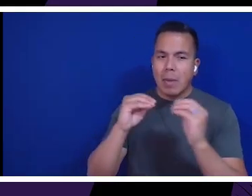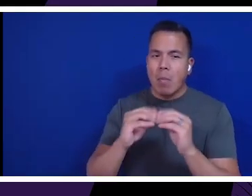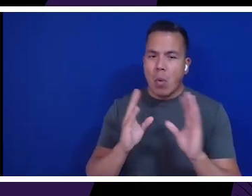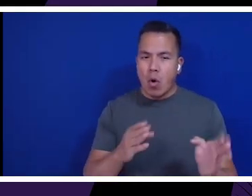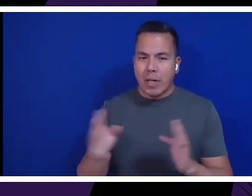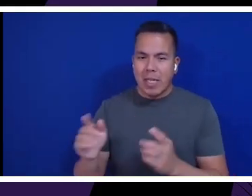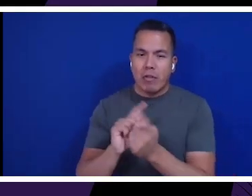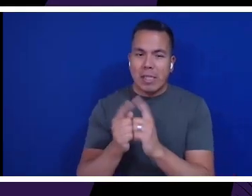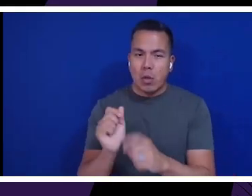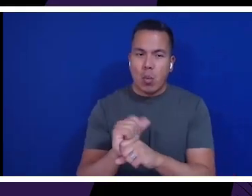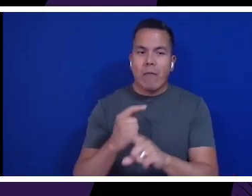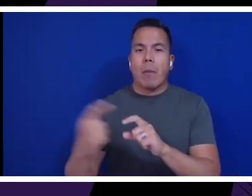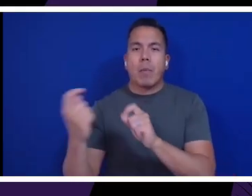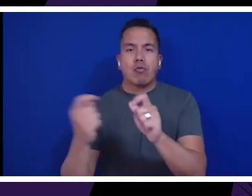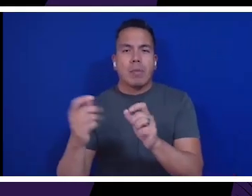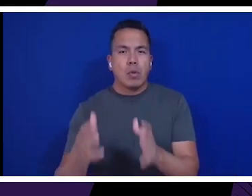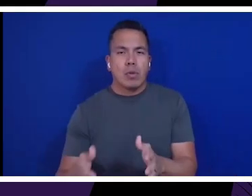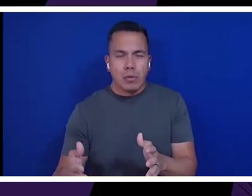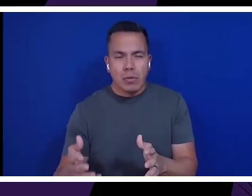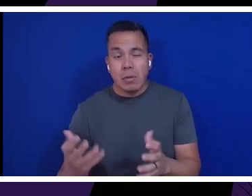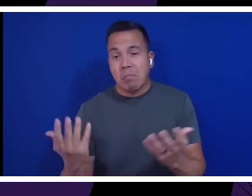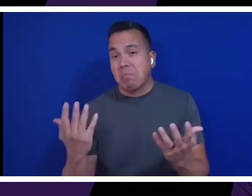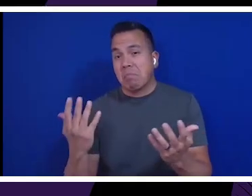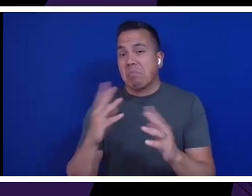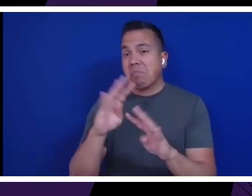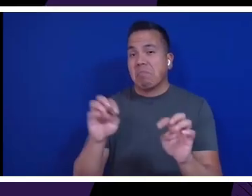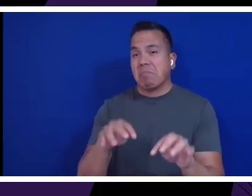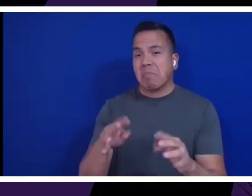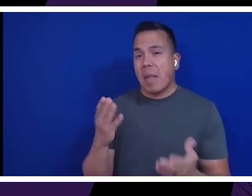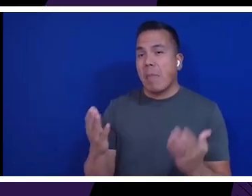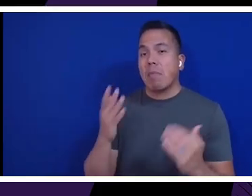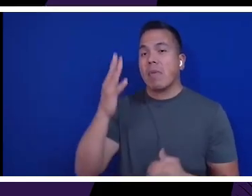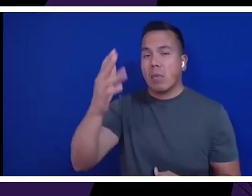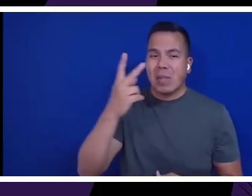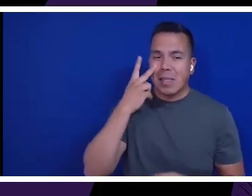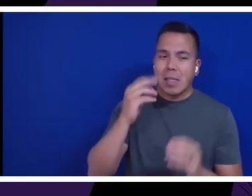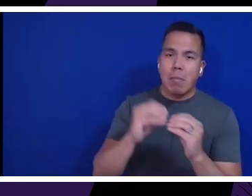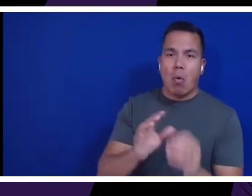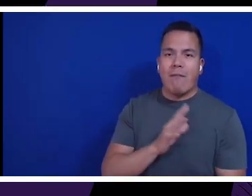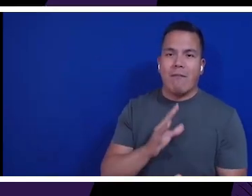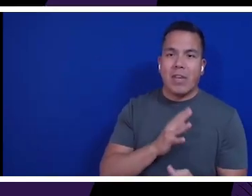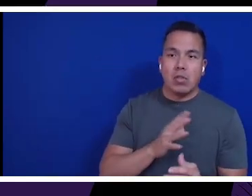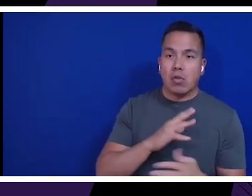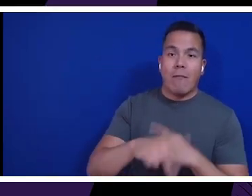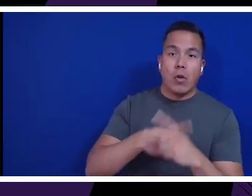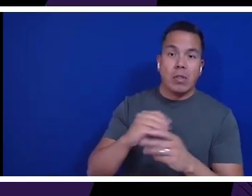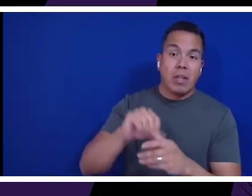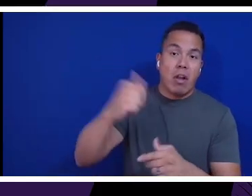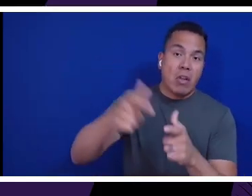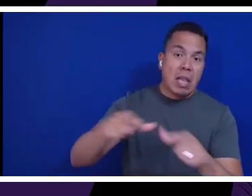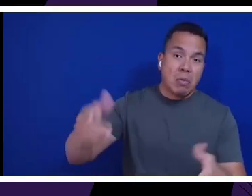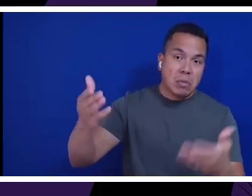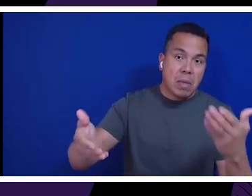from the contributors. And who knows, maybe we can see more official versions in other languages too in future for